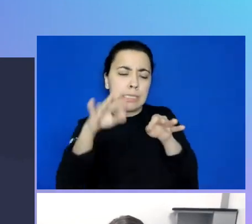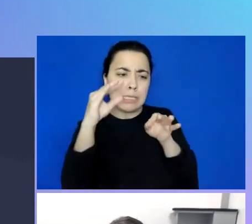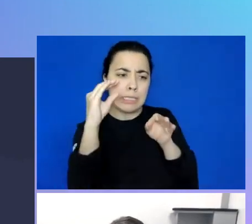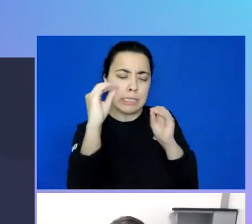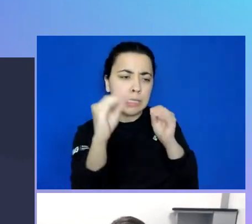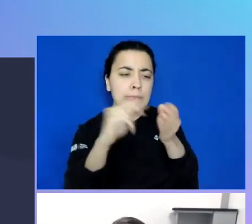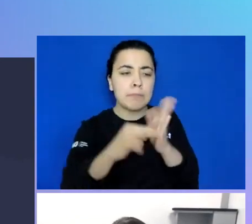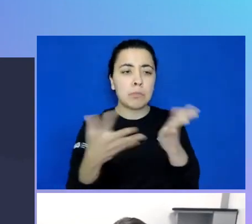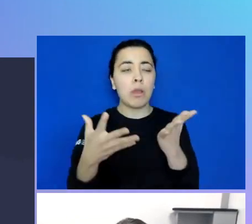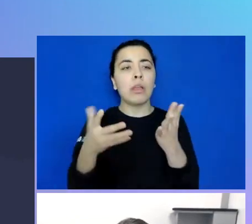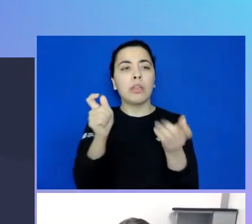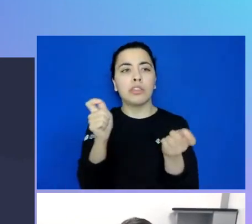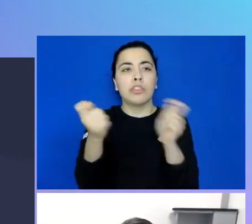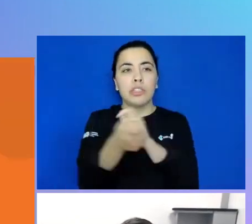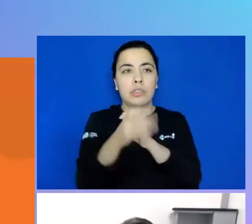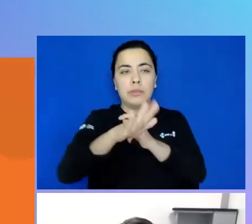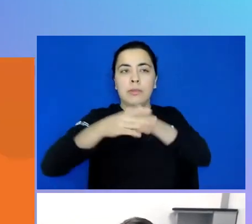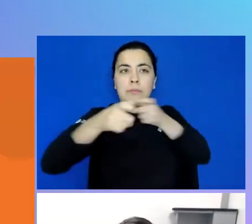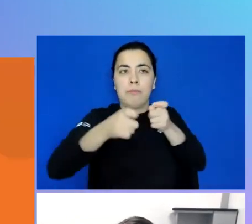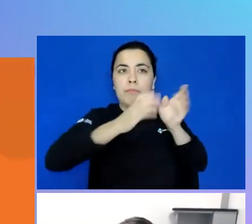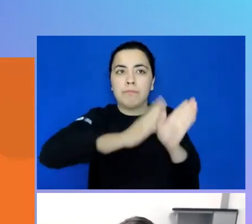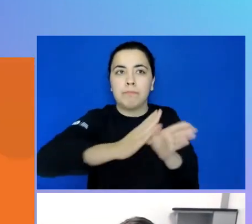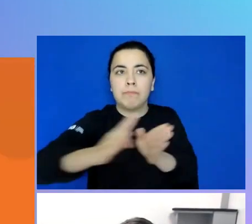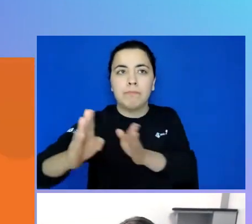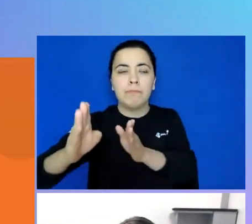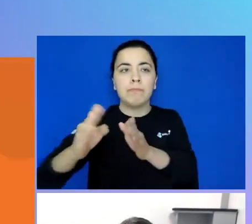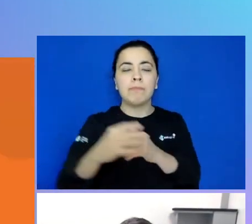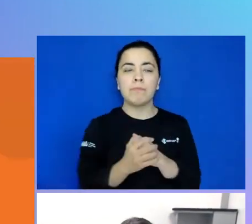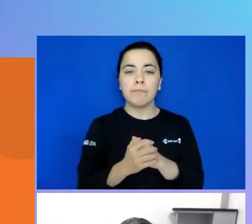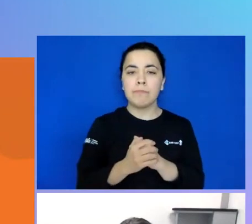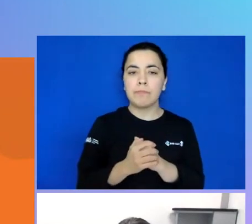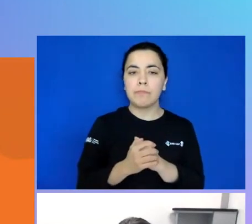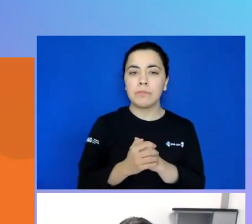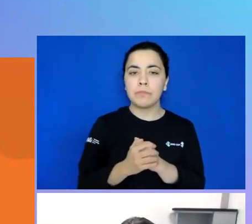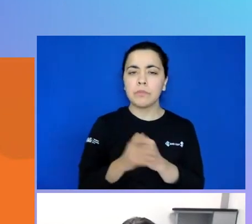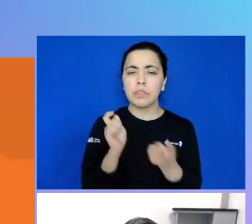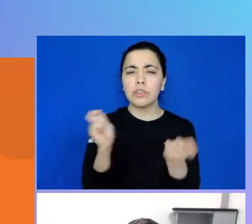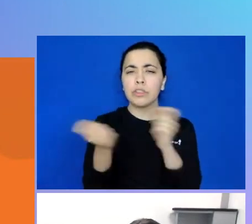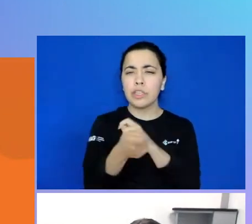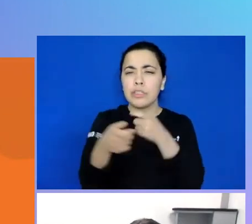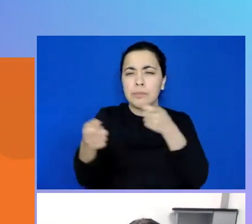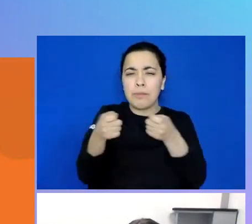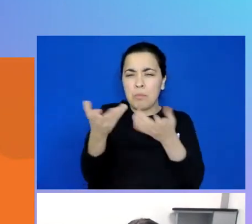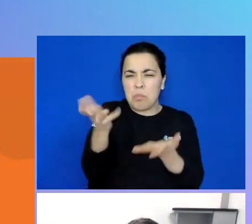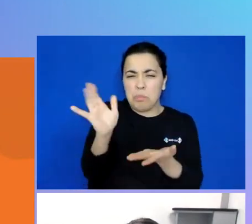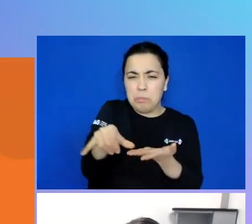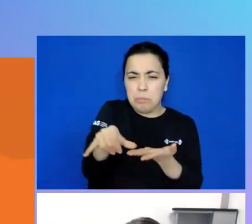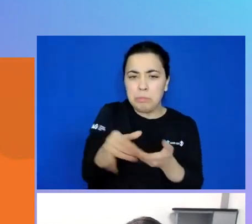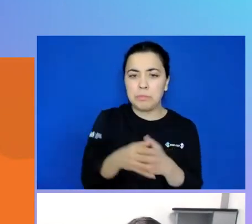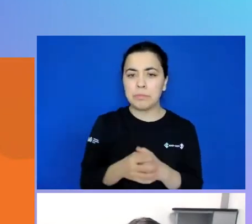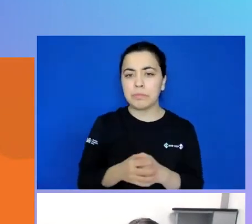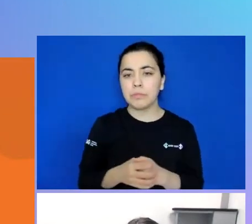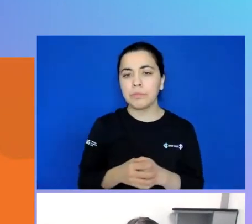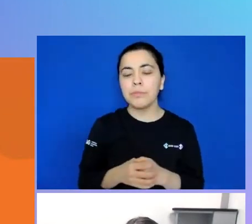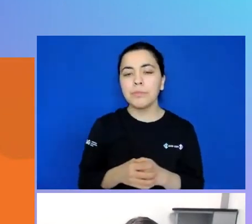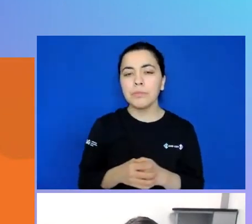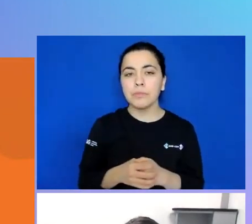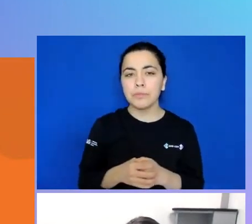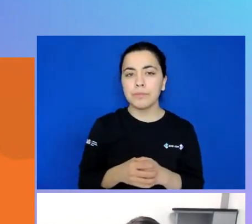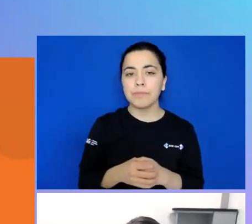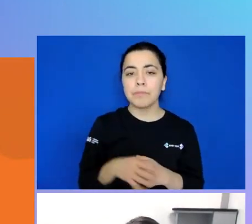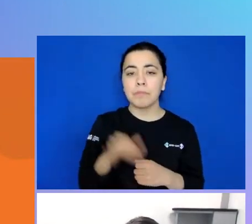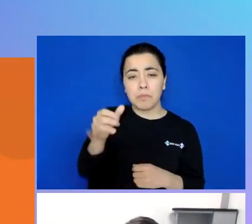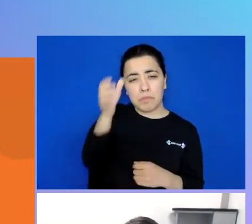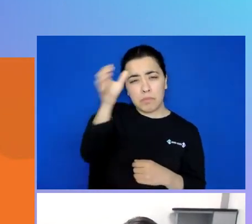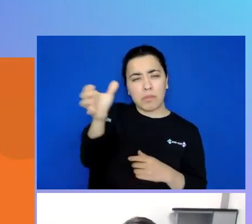change management practitioner. So what is change management? The big idea behind